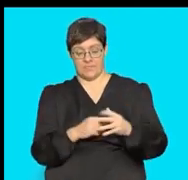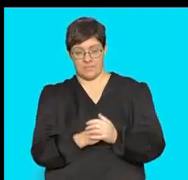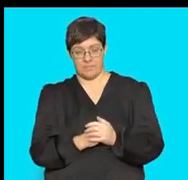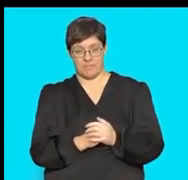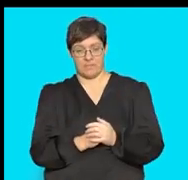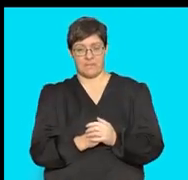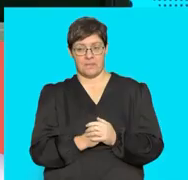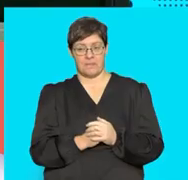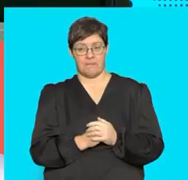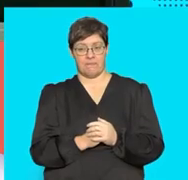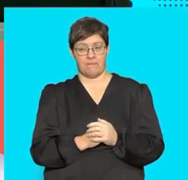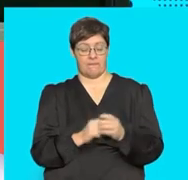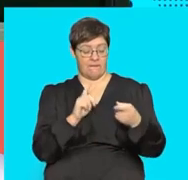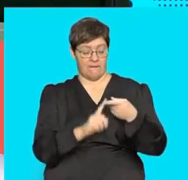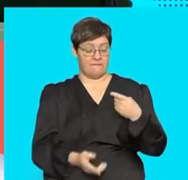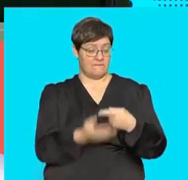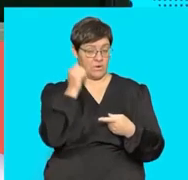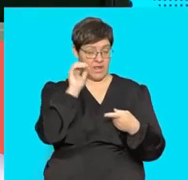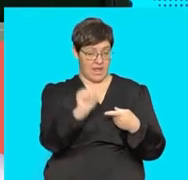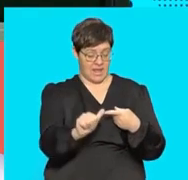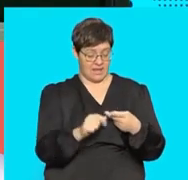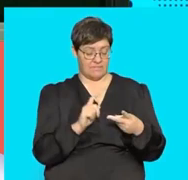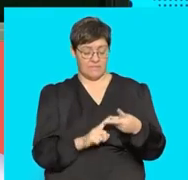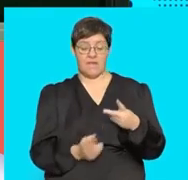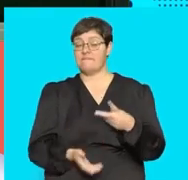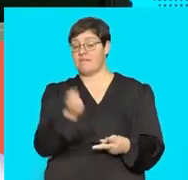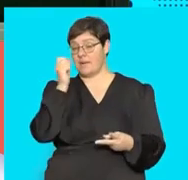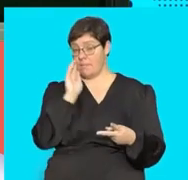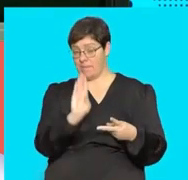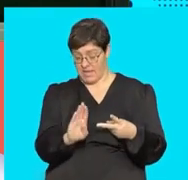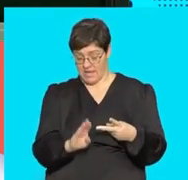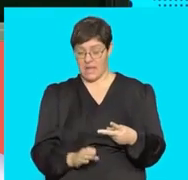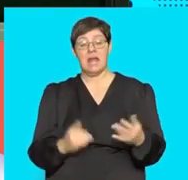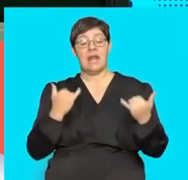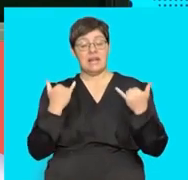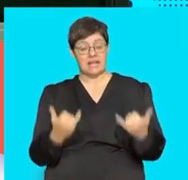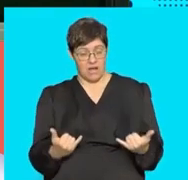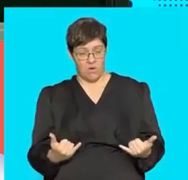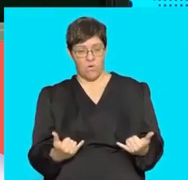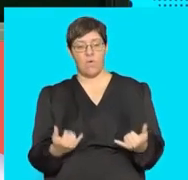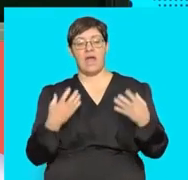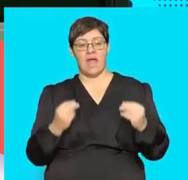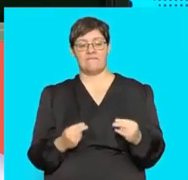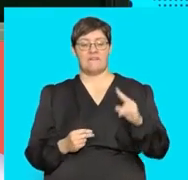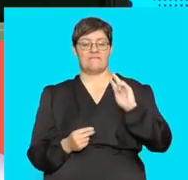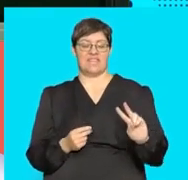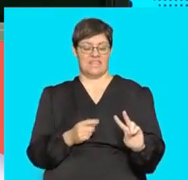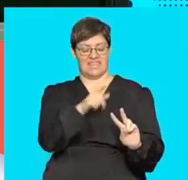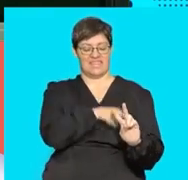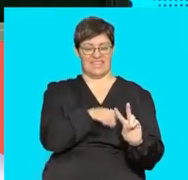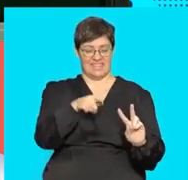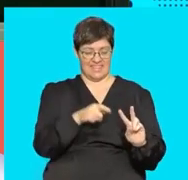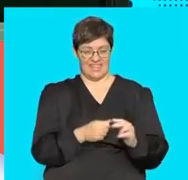Okay, so we've found angle A, we found angle B, and now we have our V